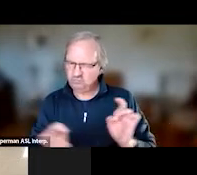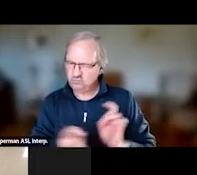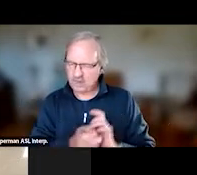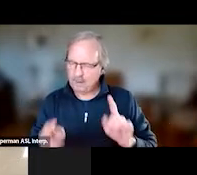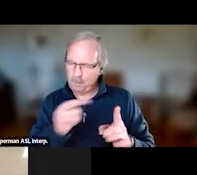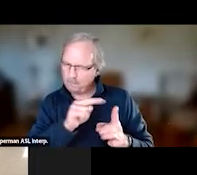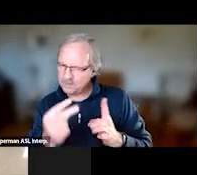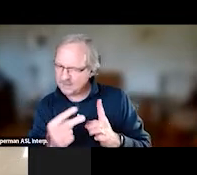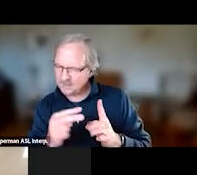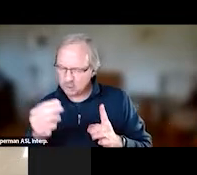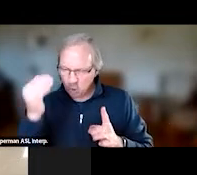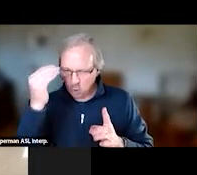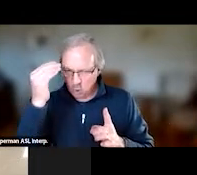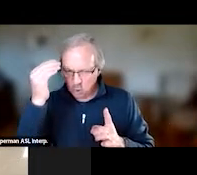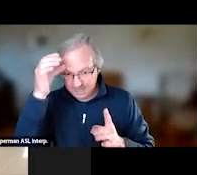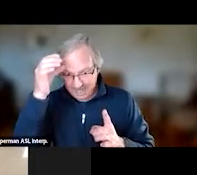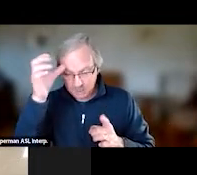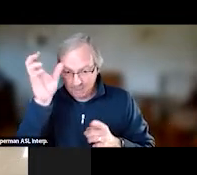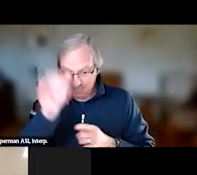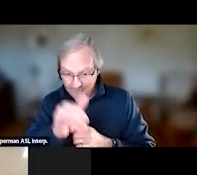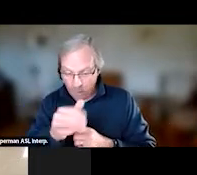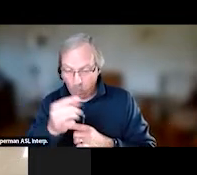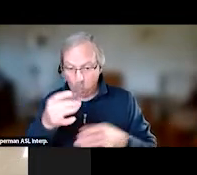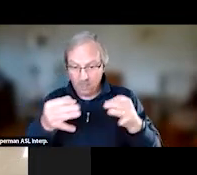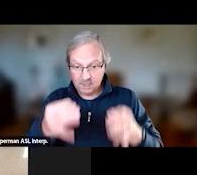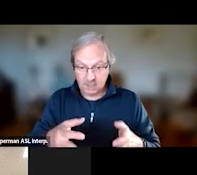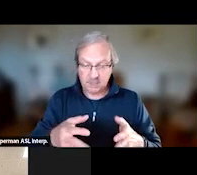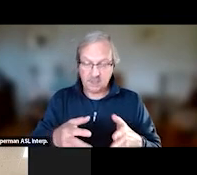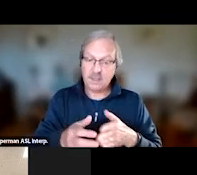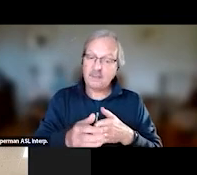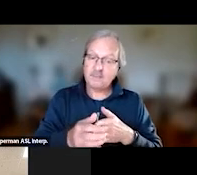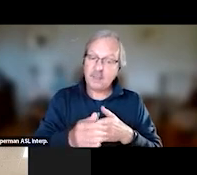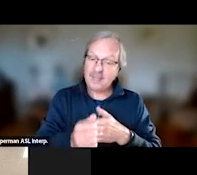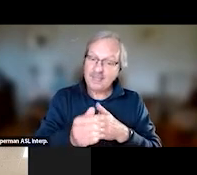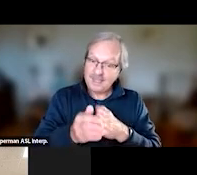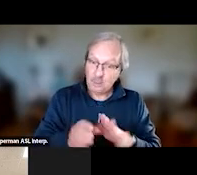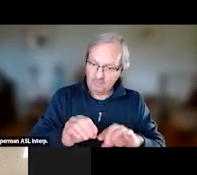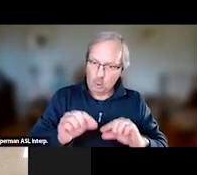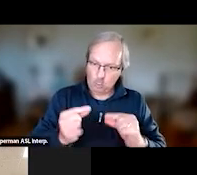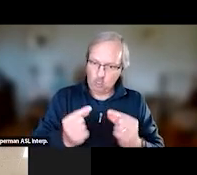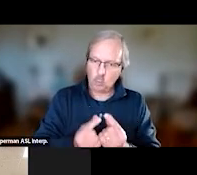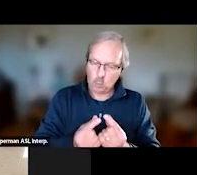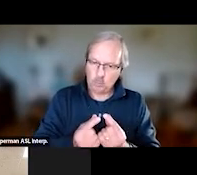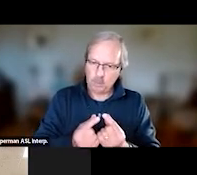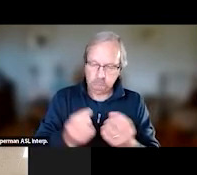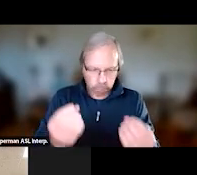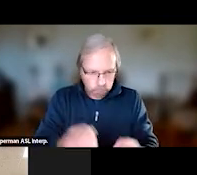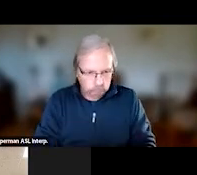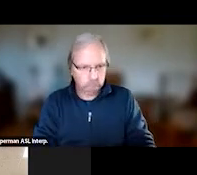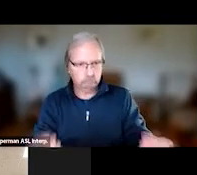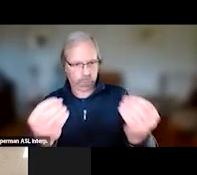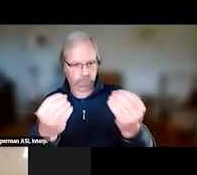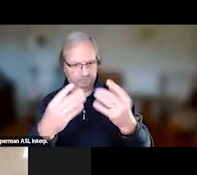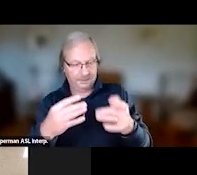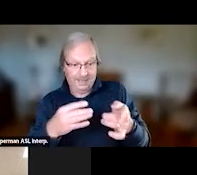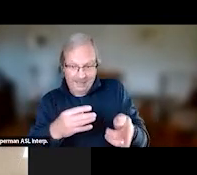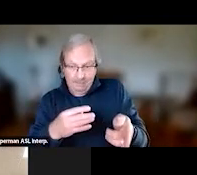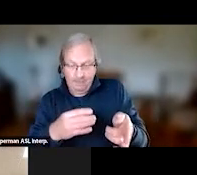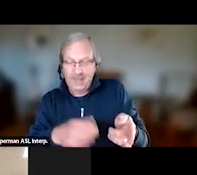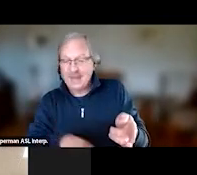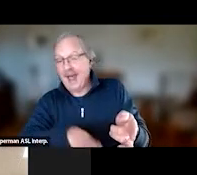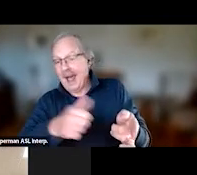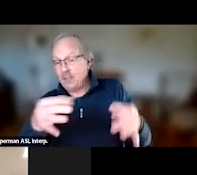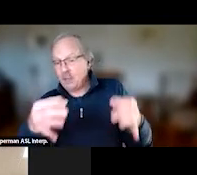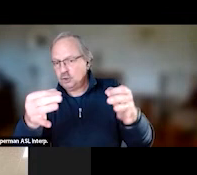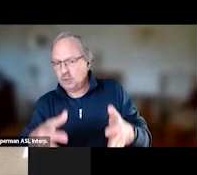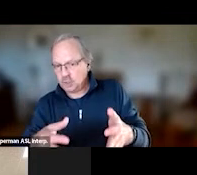knowledge about that very much. And one of the judges, the facilitator for our group, had let us know that he and a number of other judges had